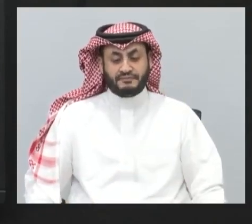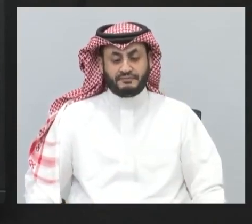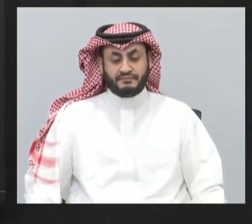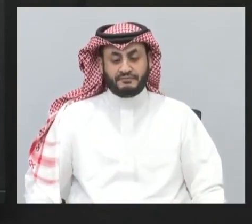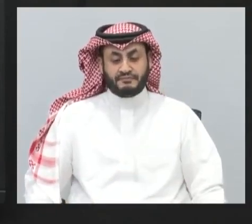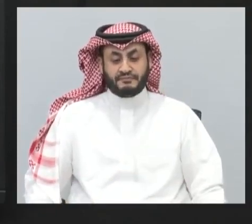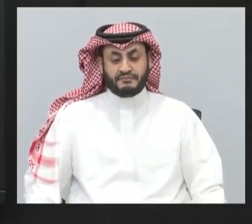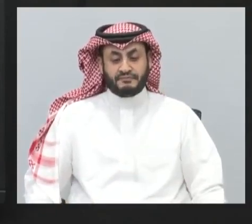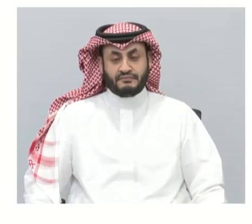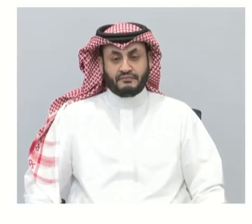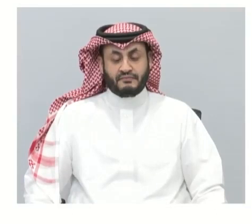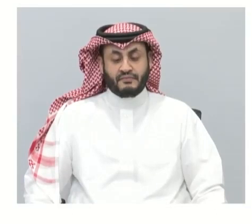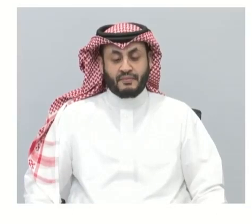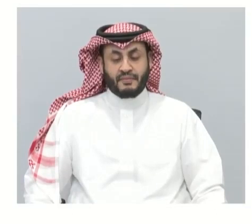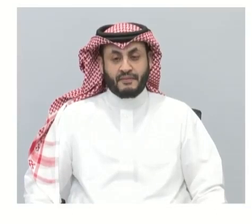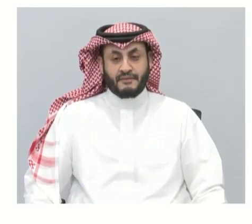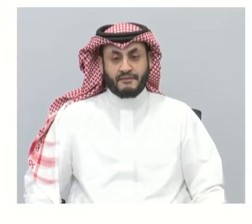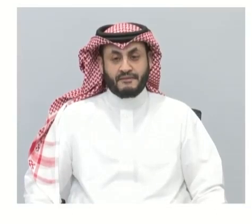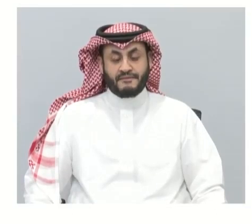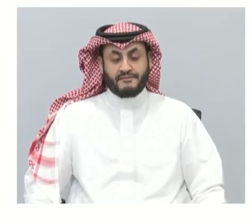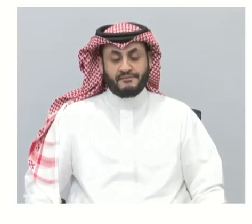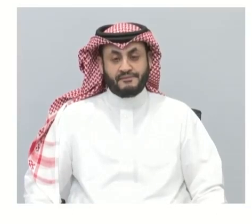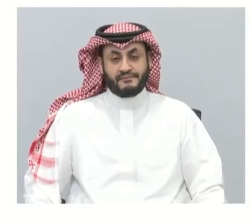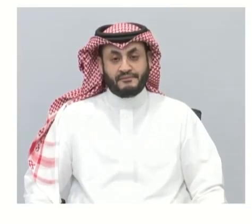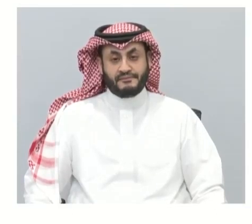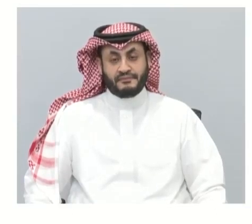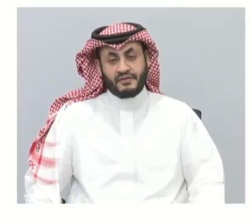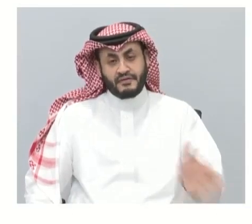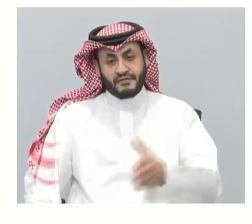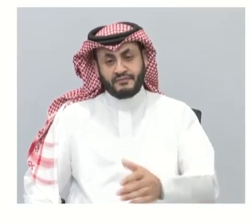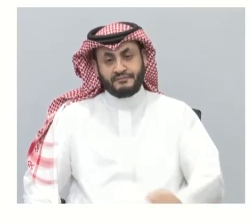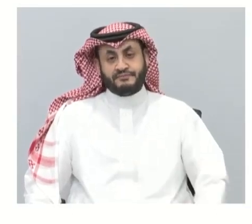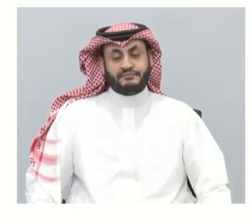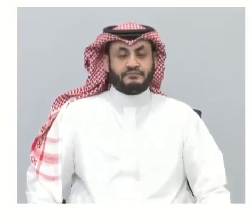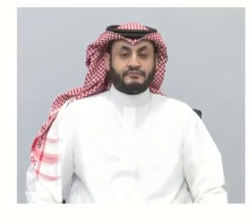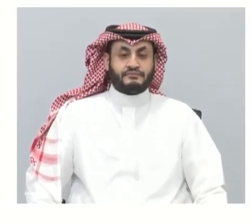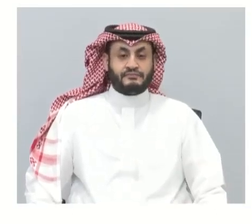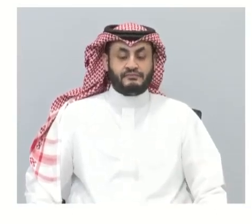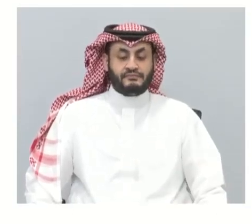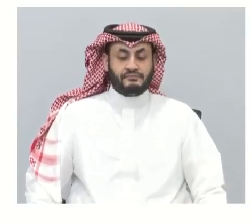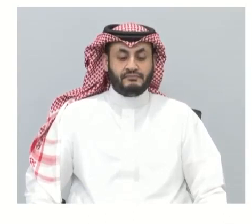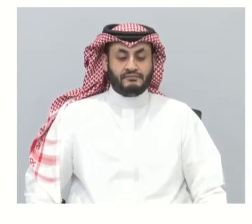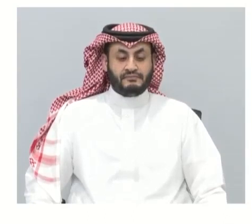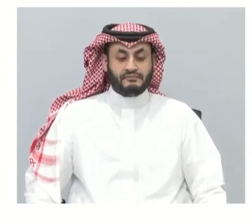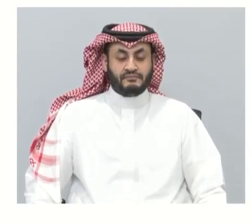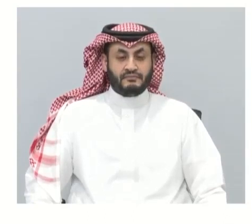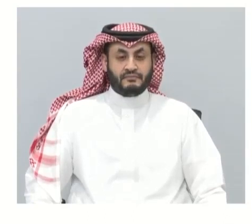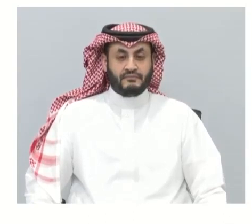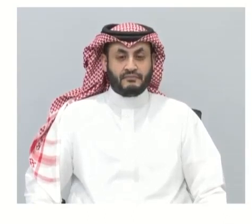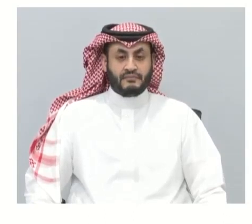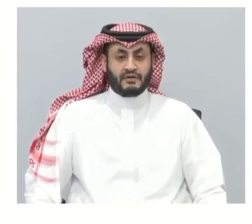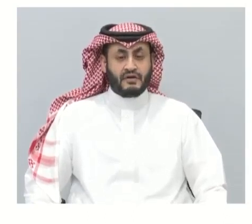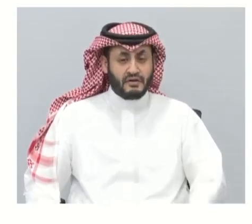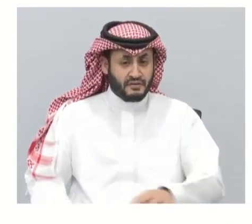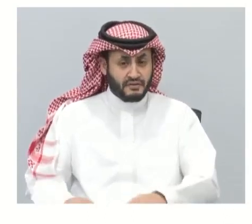Let's listen to the following in here. And what does the writer think? Let's listen. The internet has